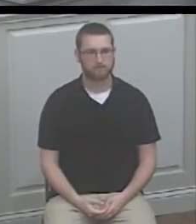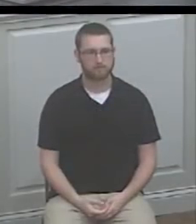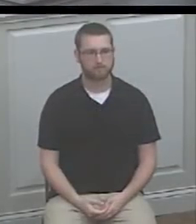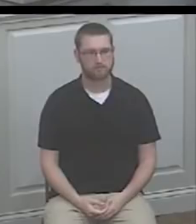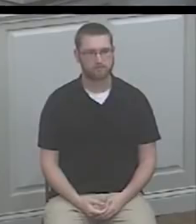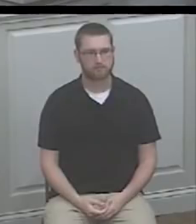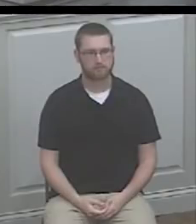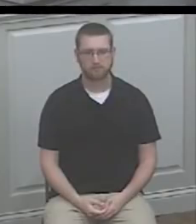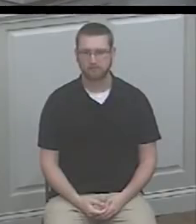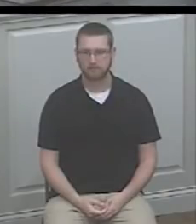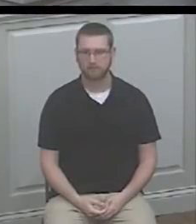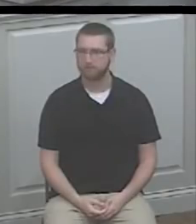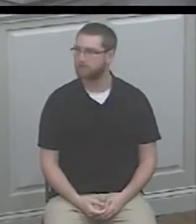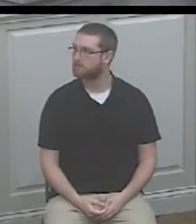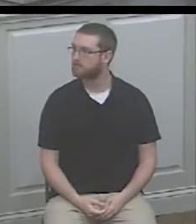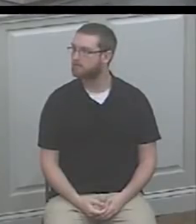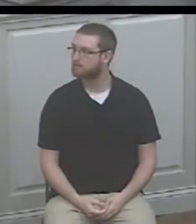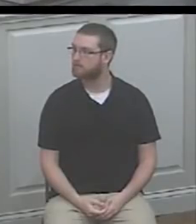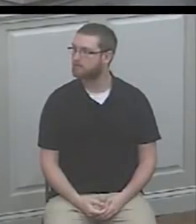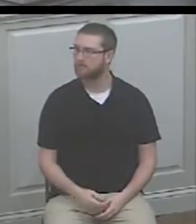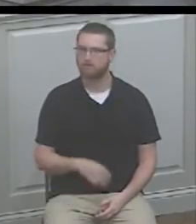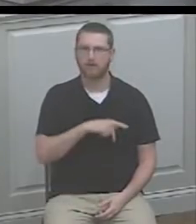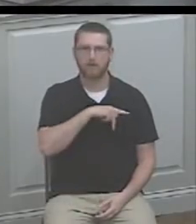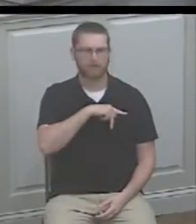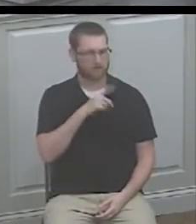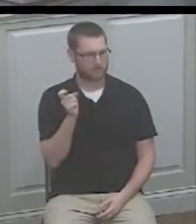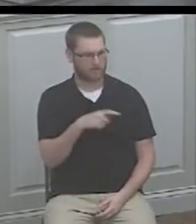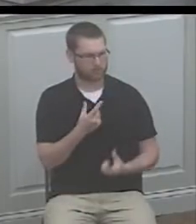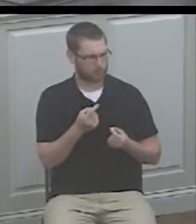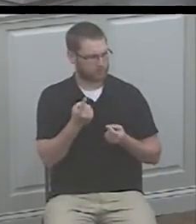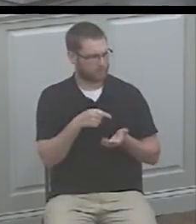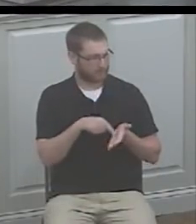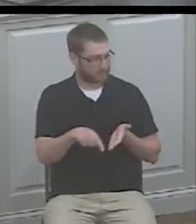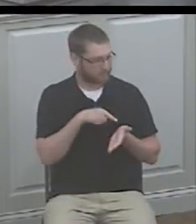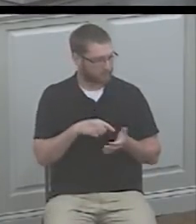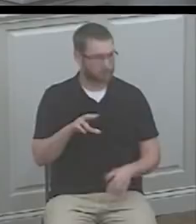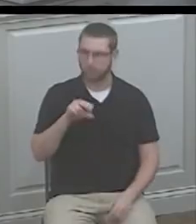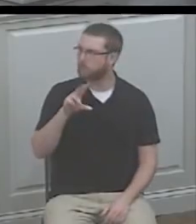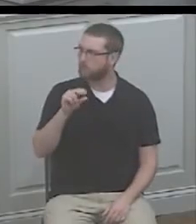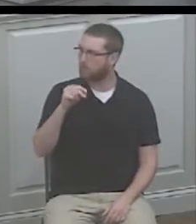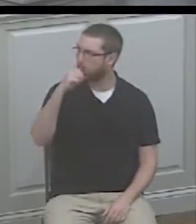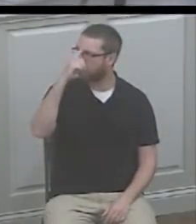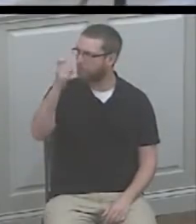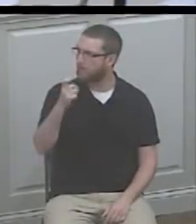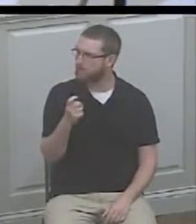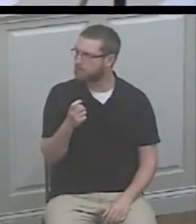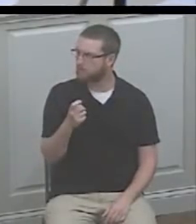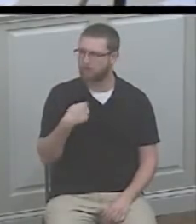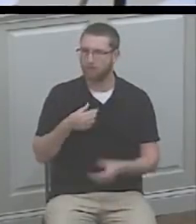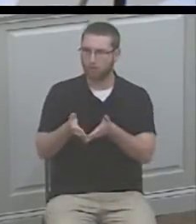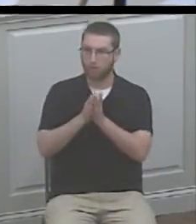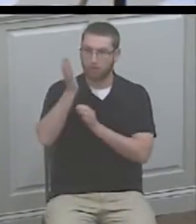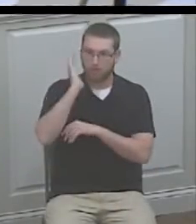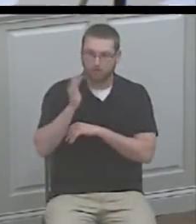That'd be good. So are we doing something this week? No, sir, because the request earlier, we talked about